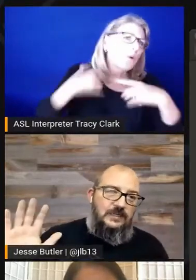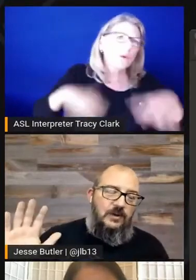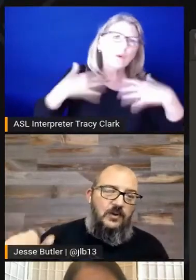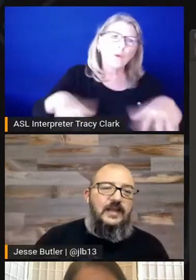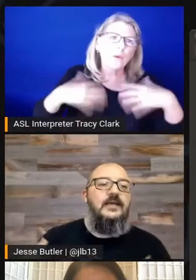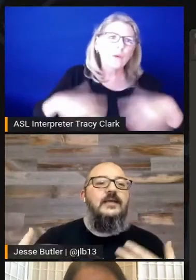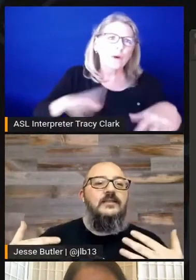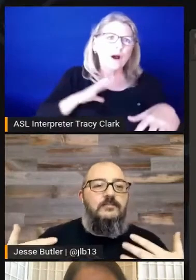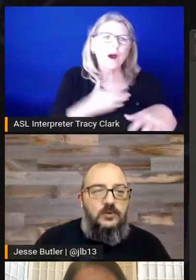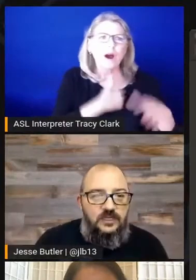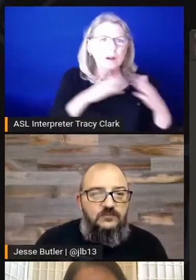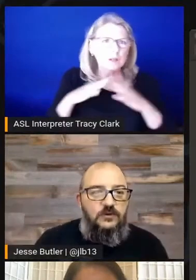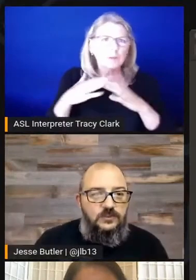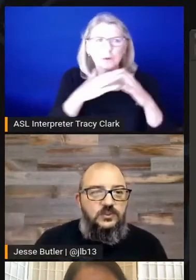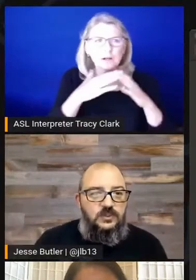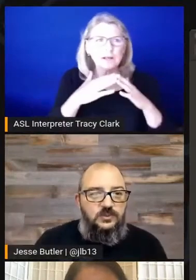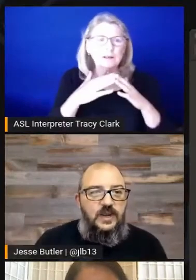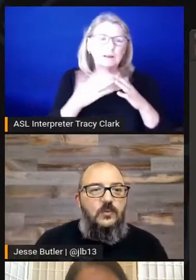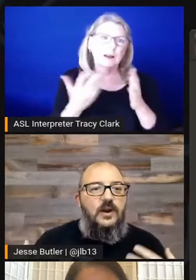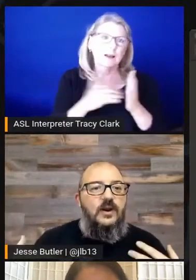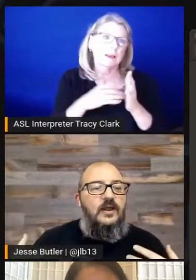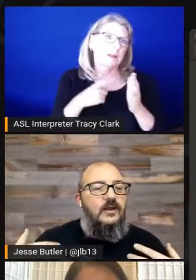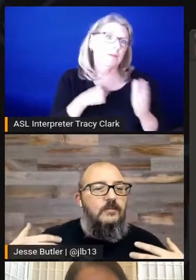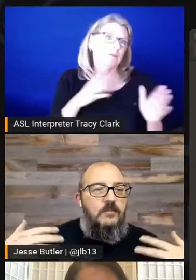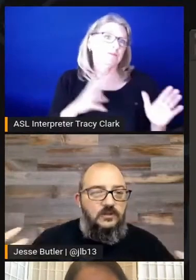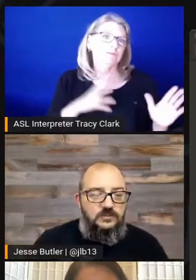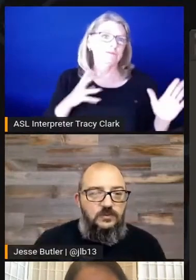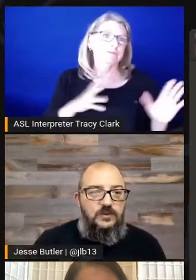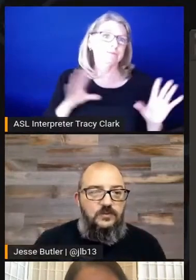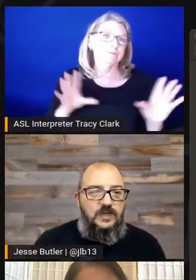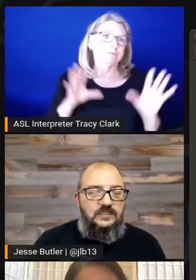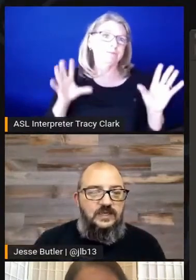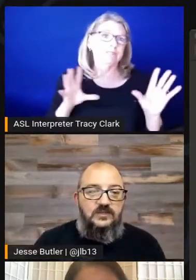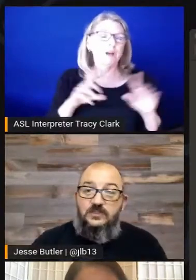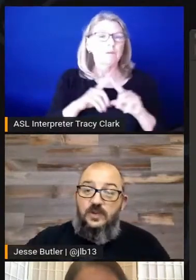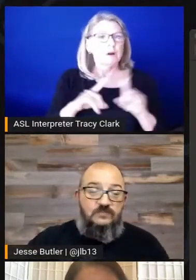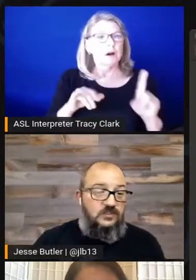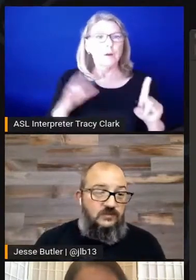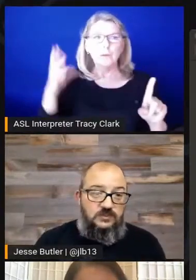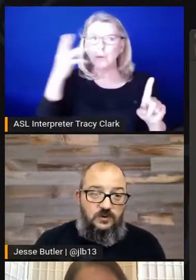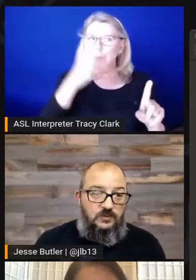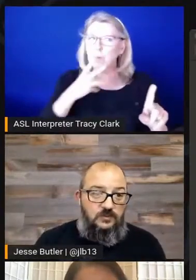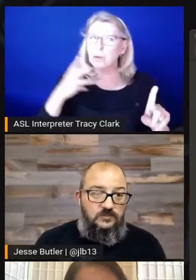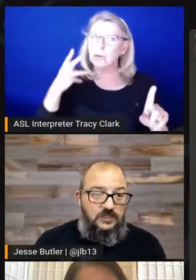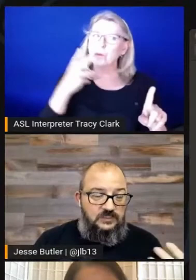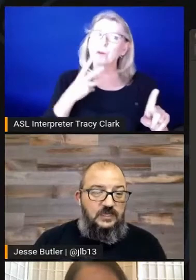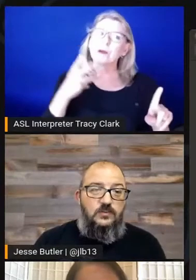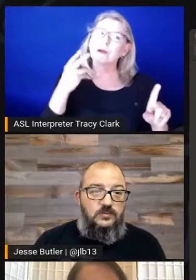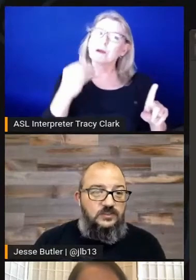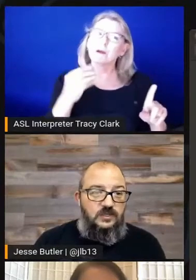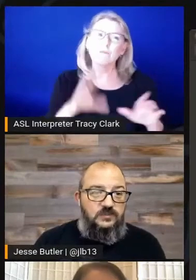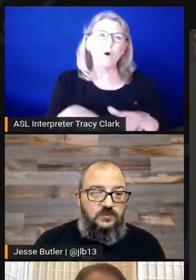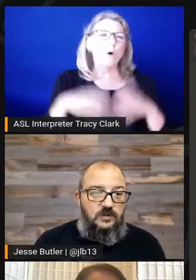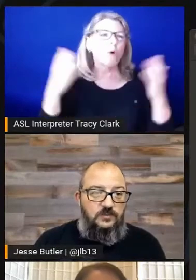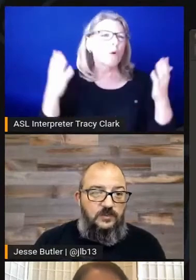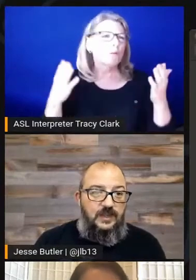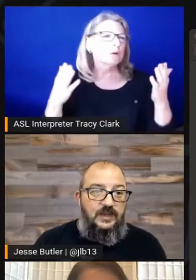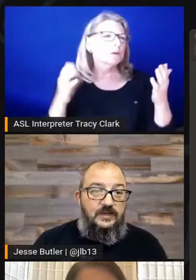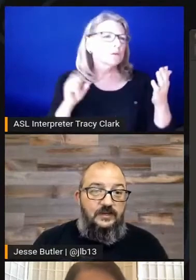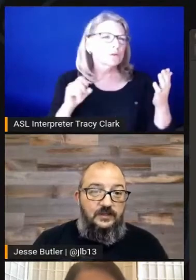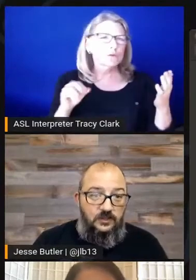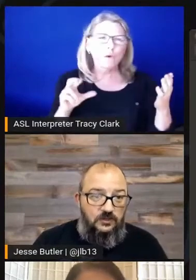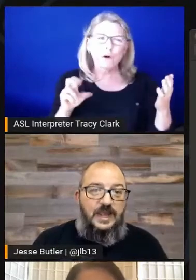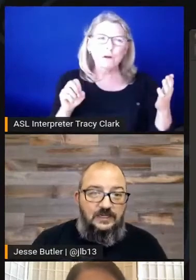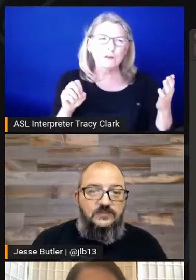waxing poetic, the beauty of open source, right? Where multiple people get together and say, we have to solve this problem. Let's get in a room and solve this problem. And